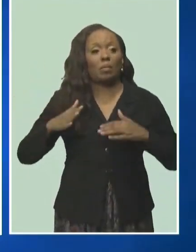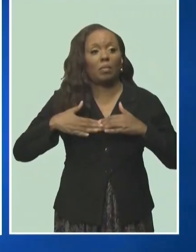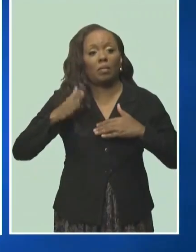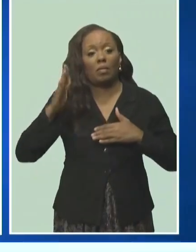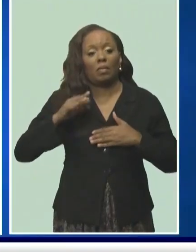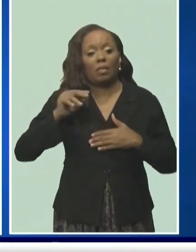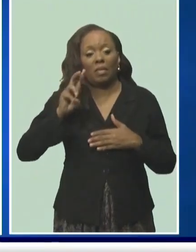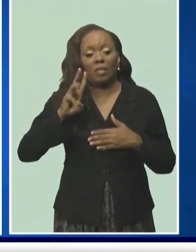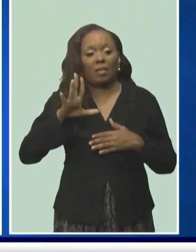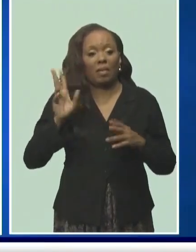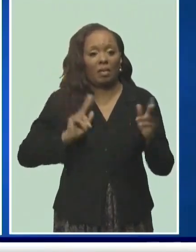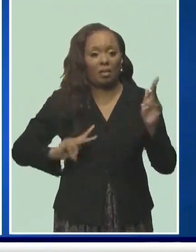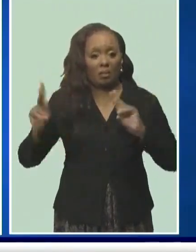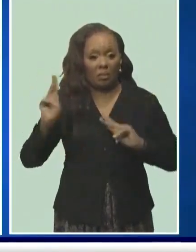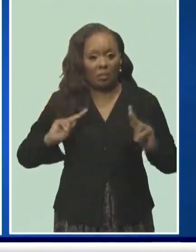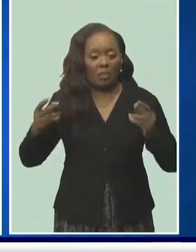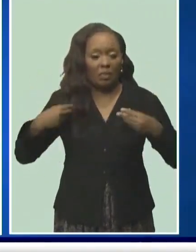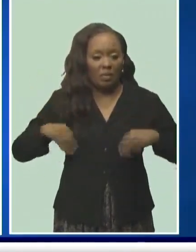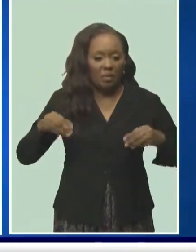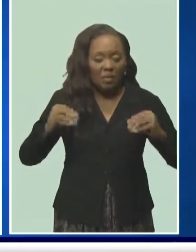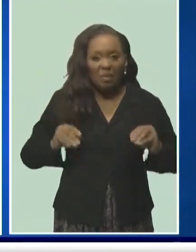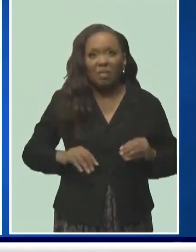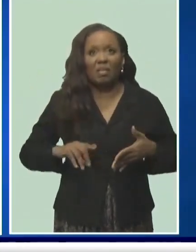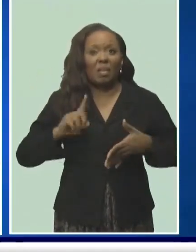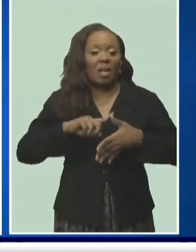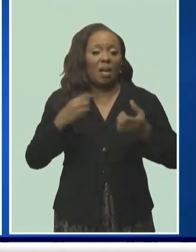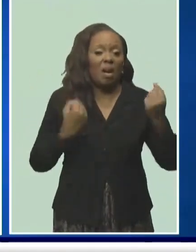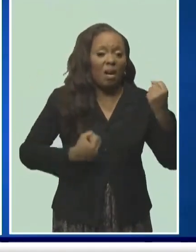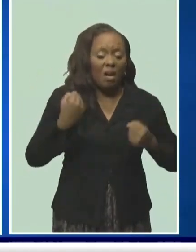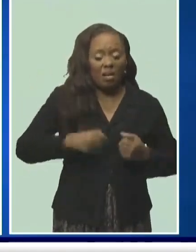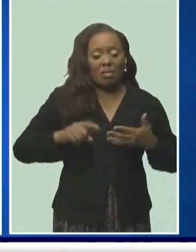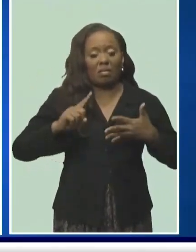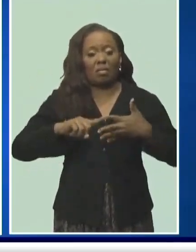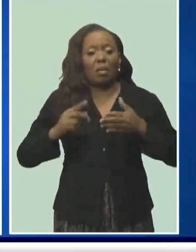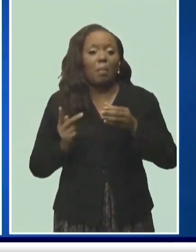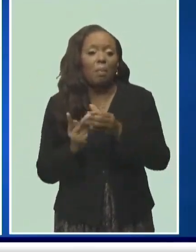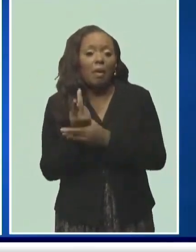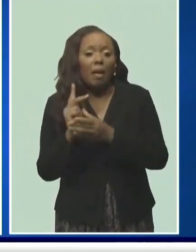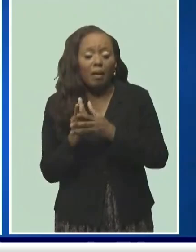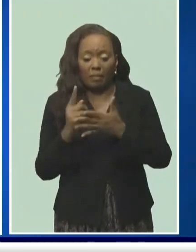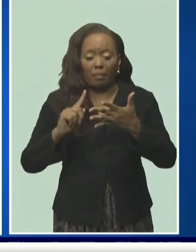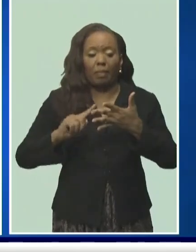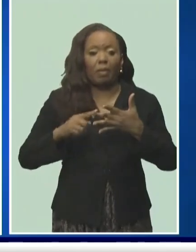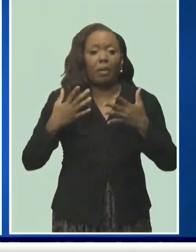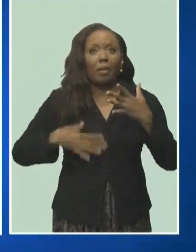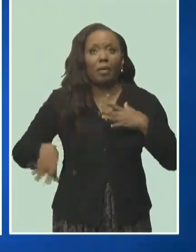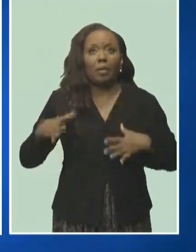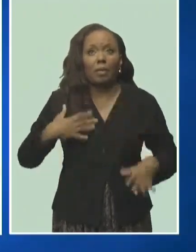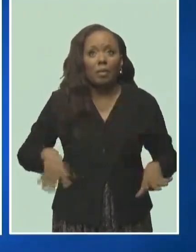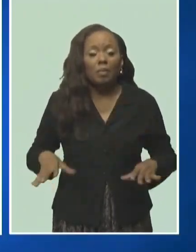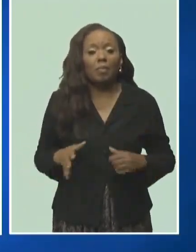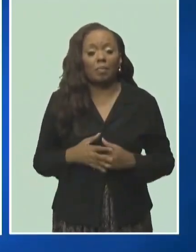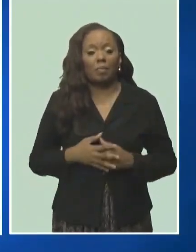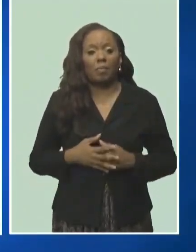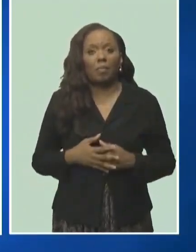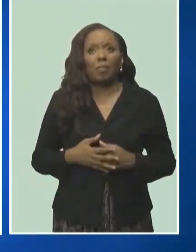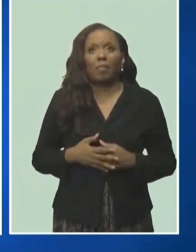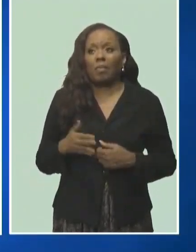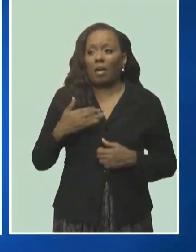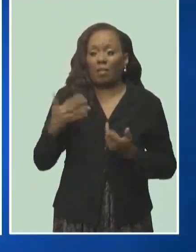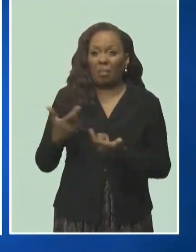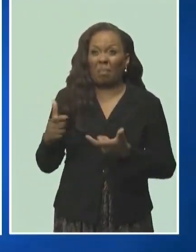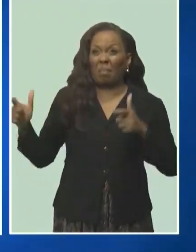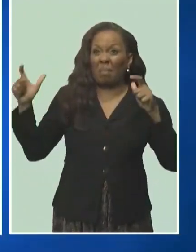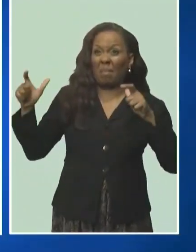vendors here today, ranging from cars to plants to clothes. We have our corporate side, and then we have our small business